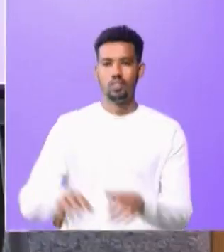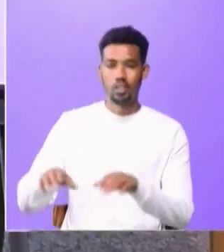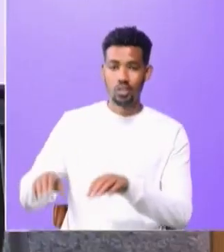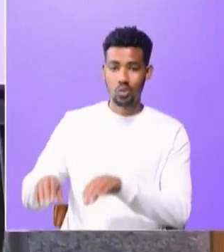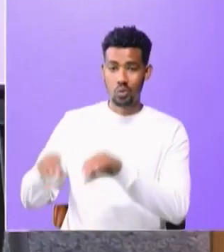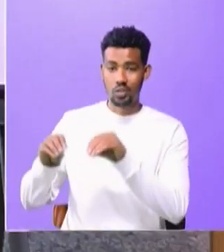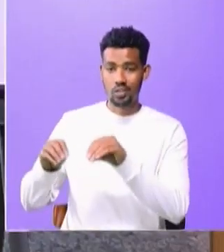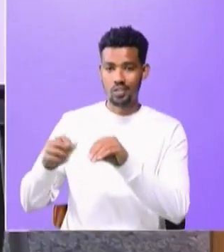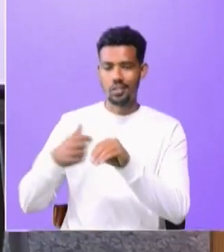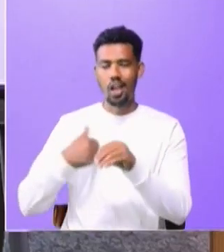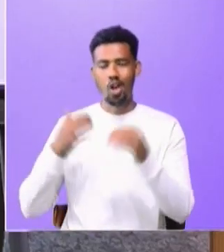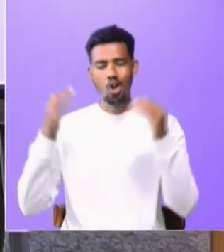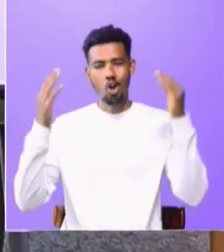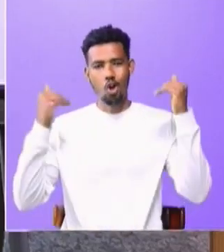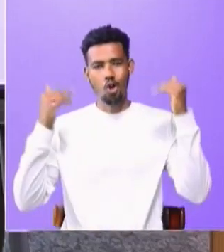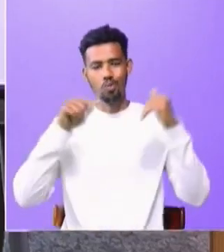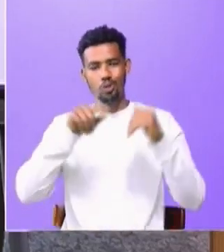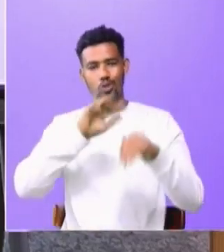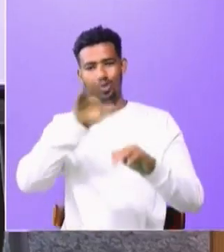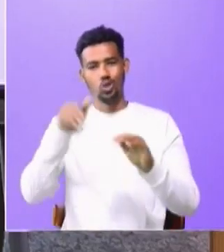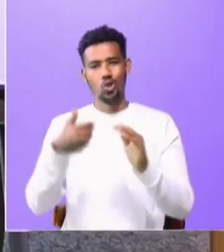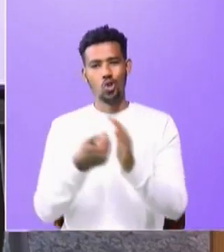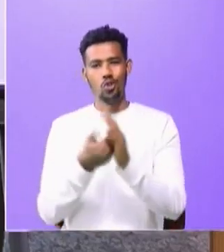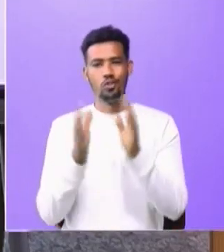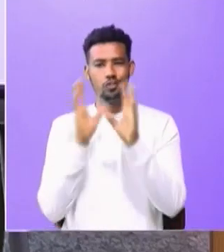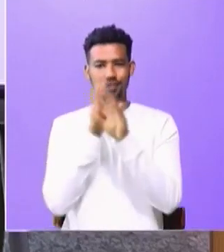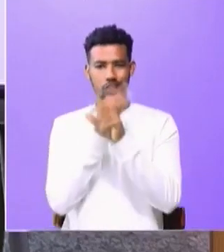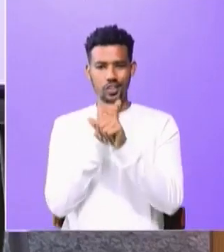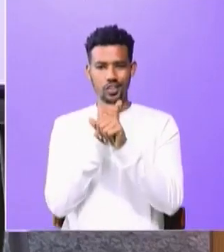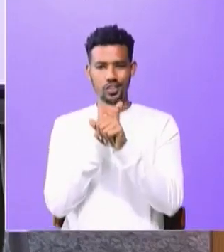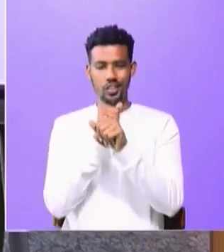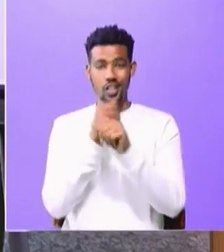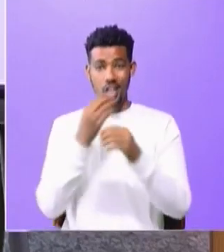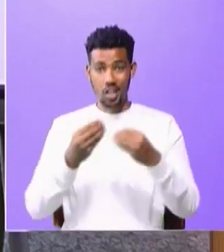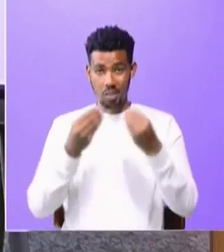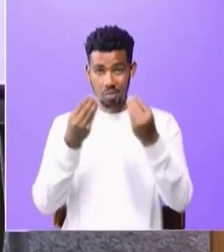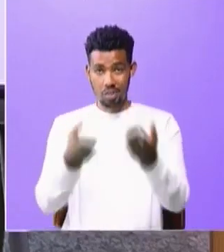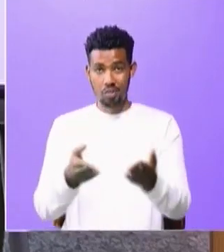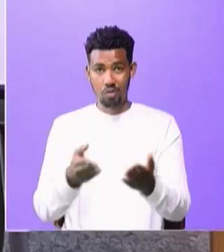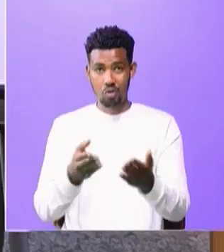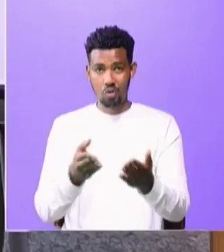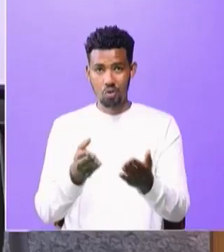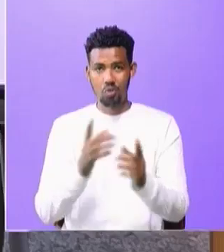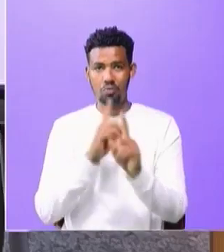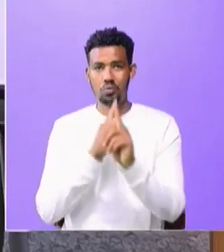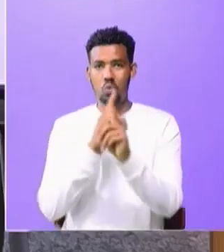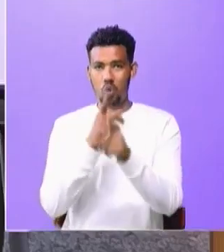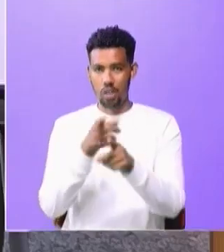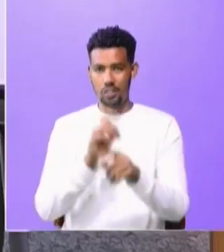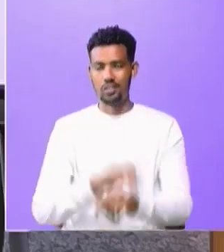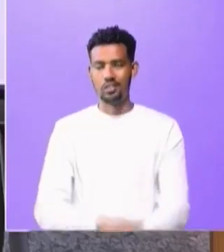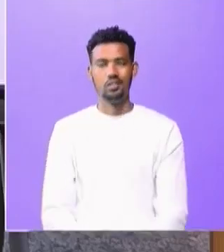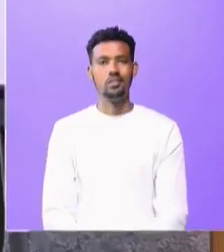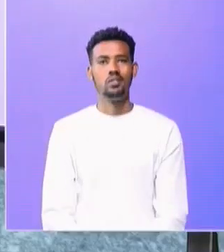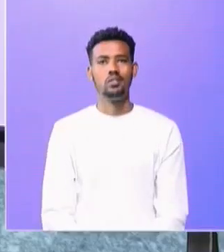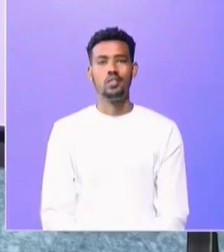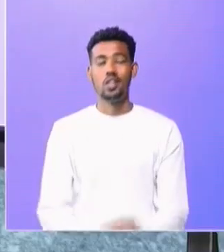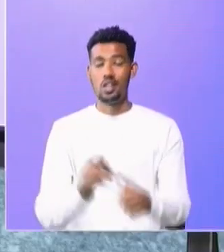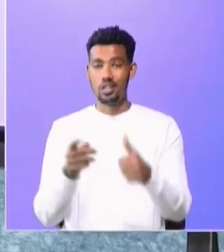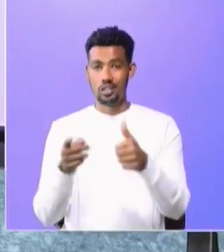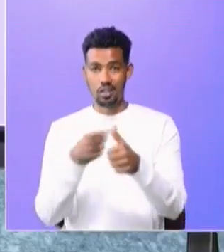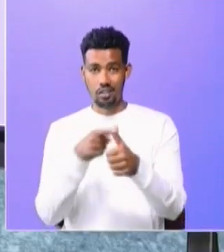Students, I hope you all have finished it. Let me give you correction. The first